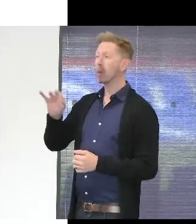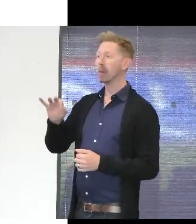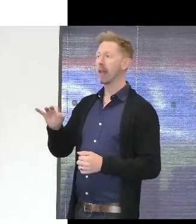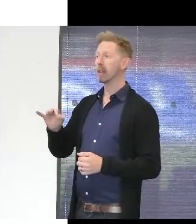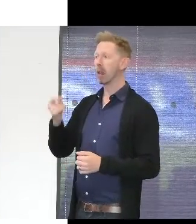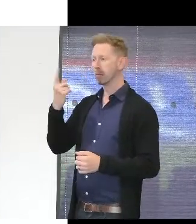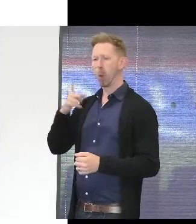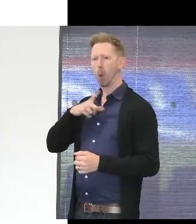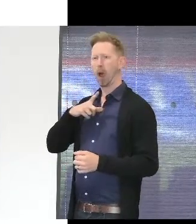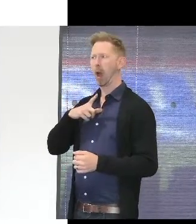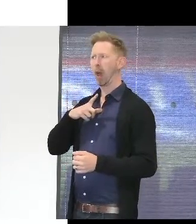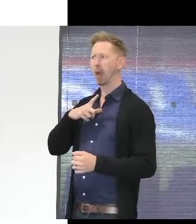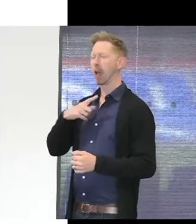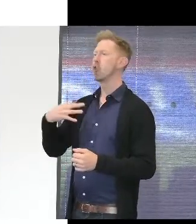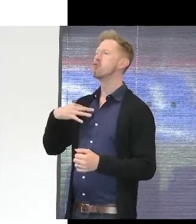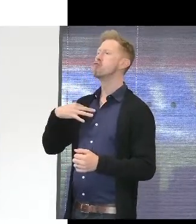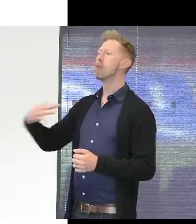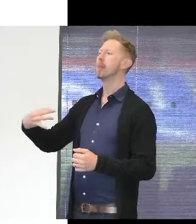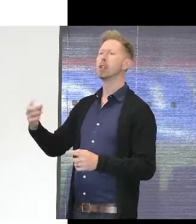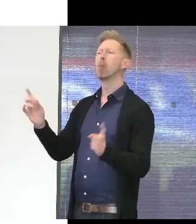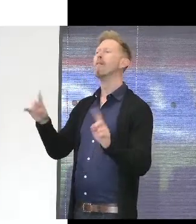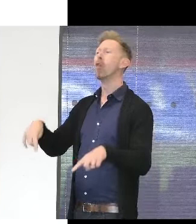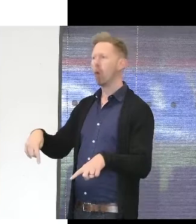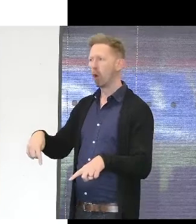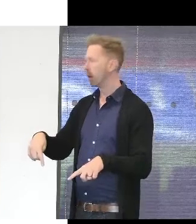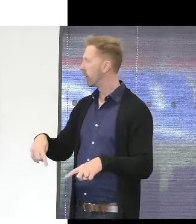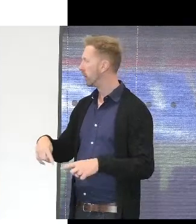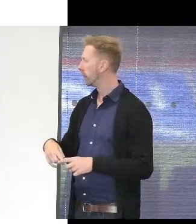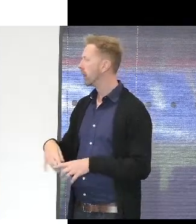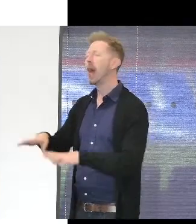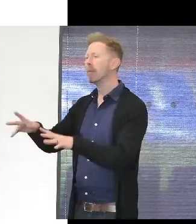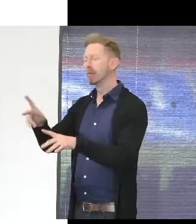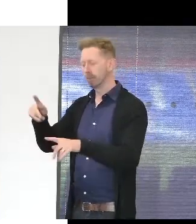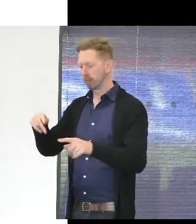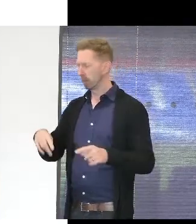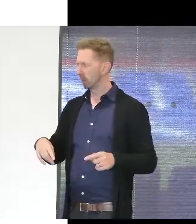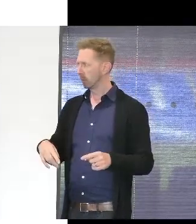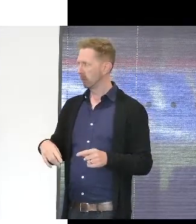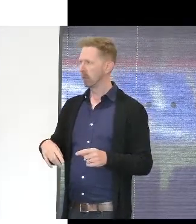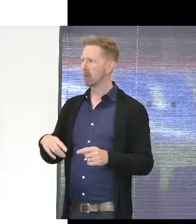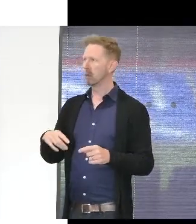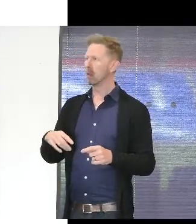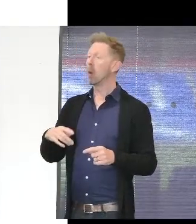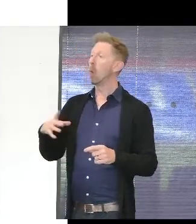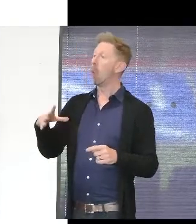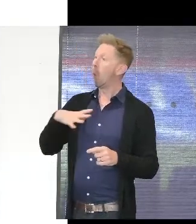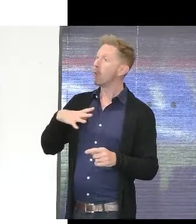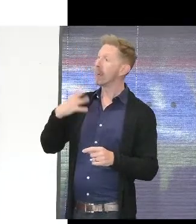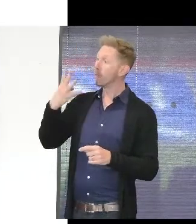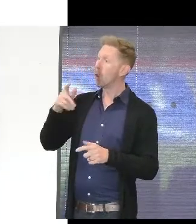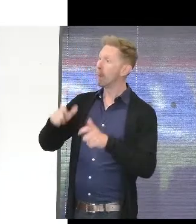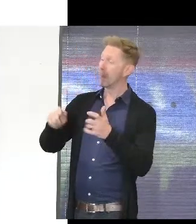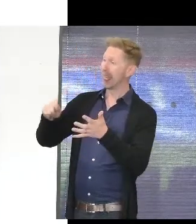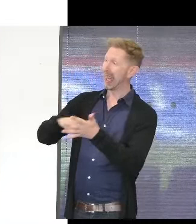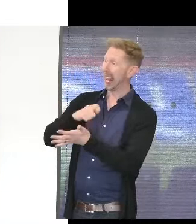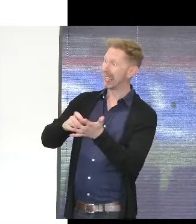there and why that representation was important. And again, touch on that we got 4 people elected or re-elected. In